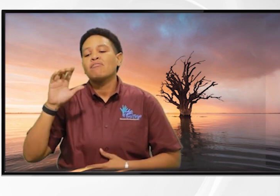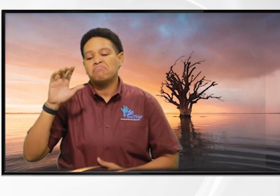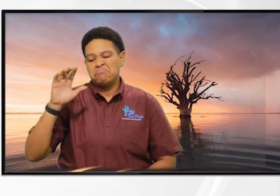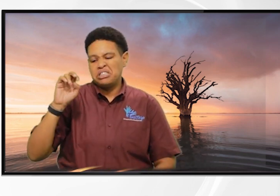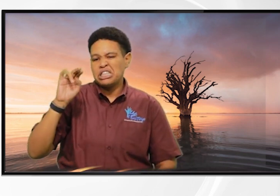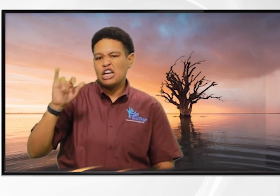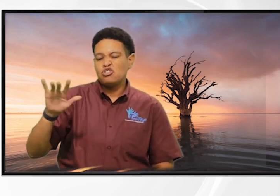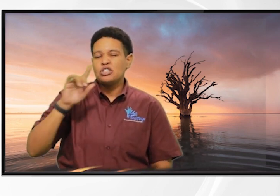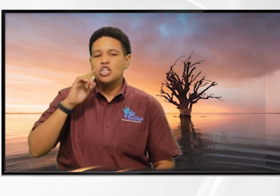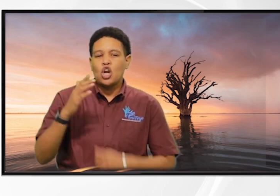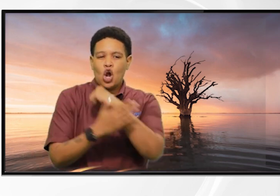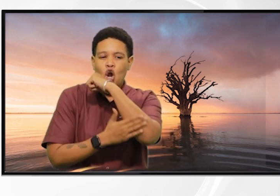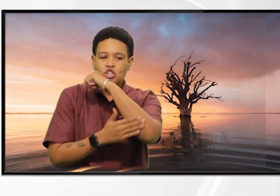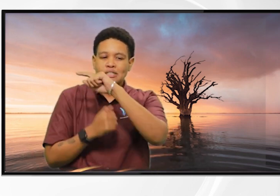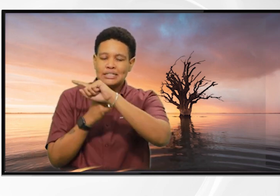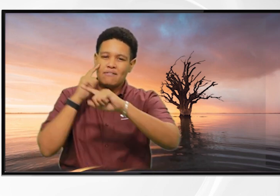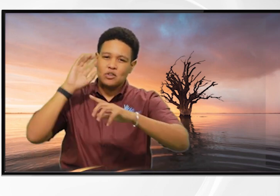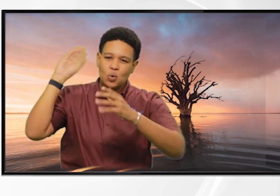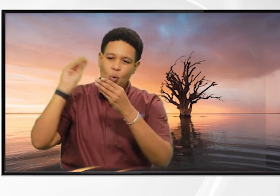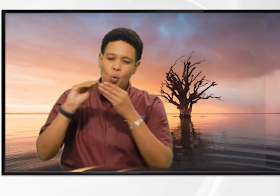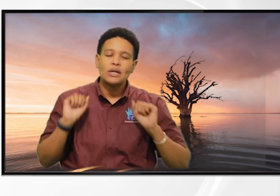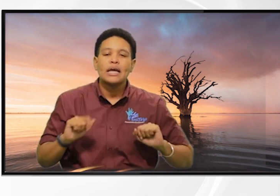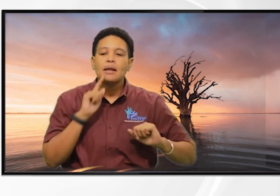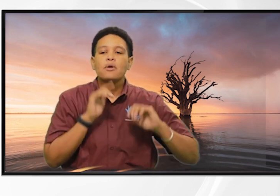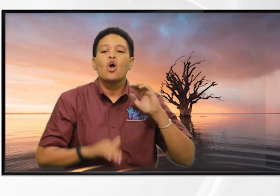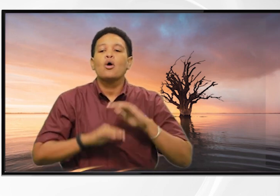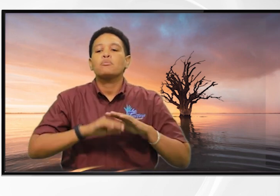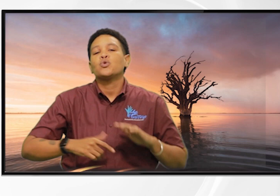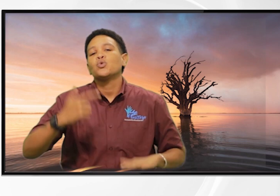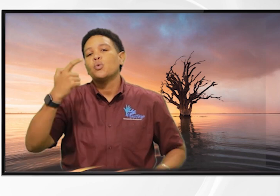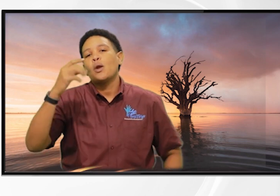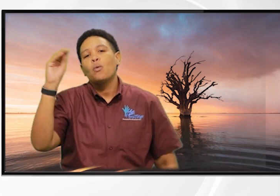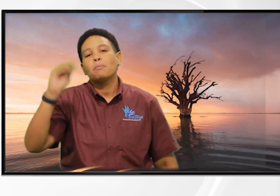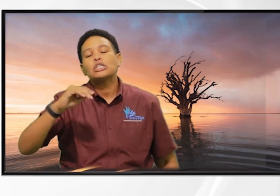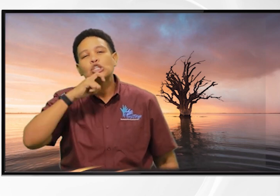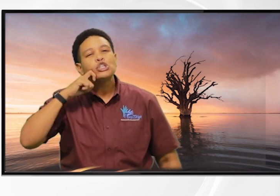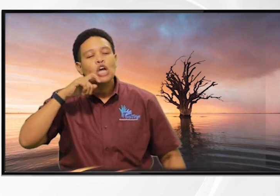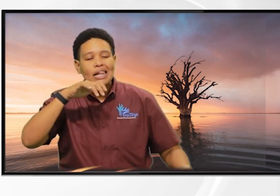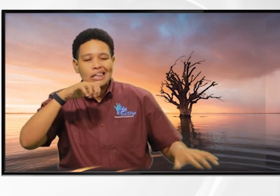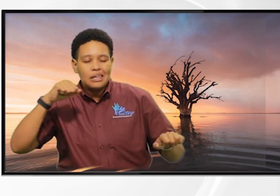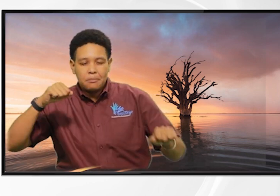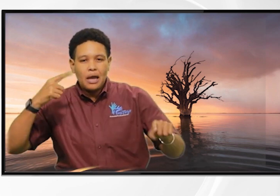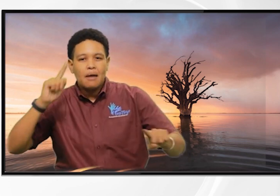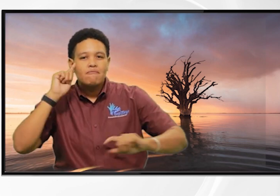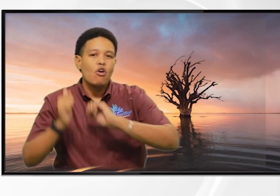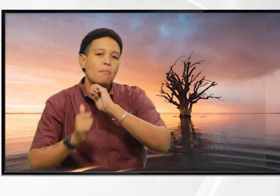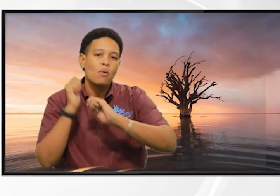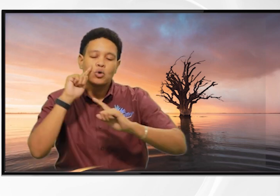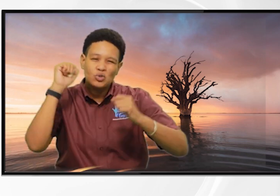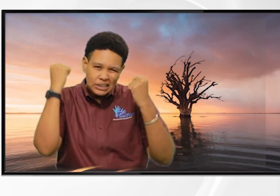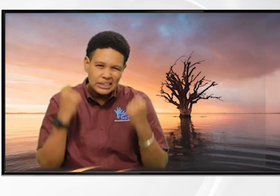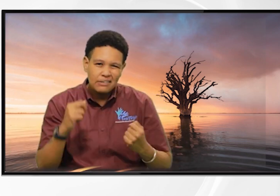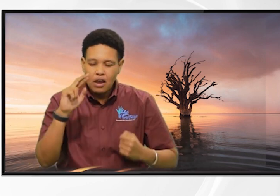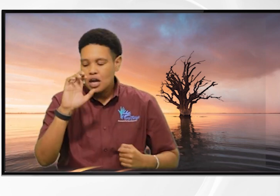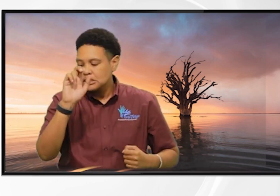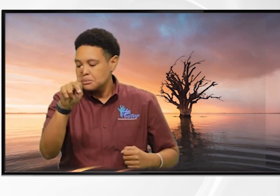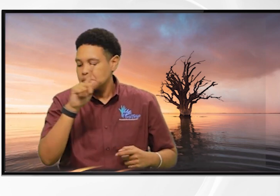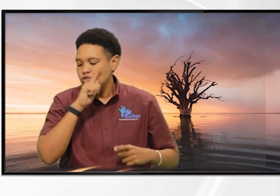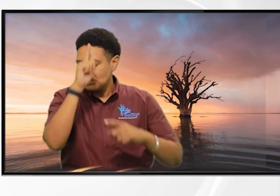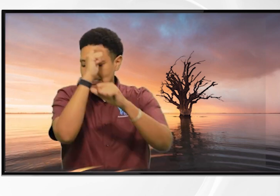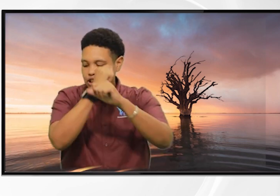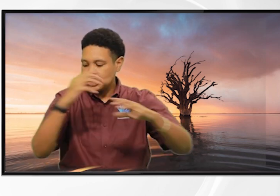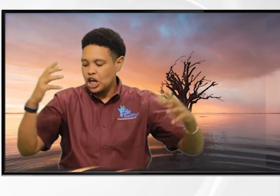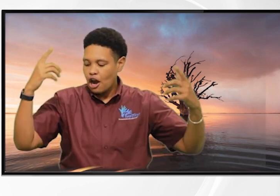century, the country as a whole may be up to 21% drier for the most severe RCP